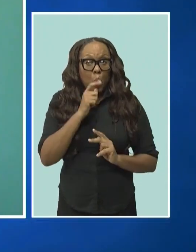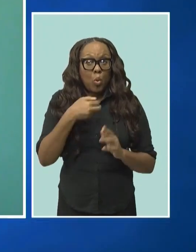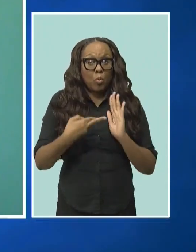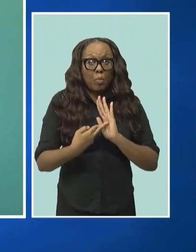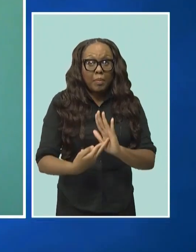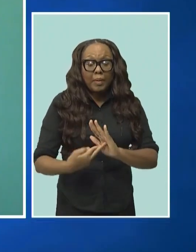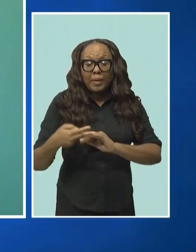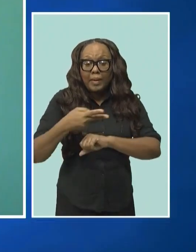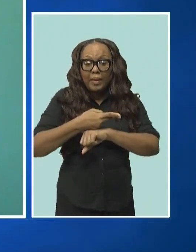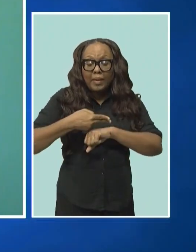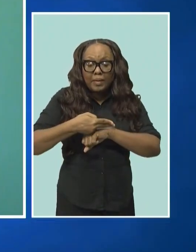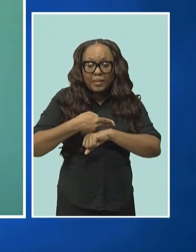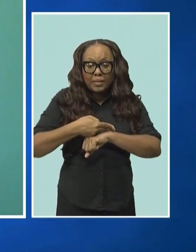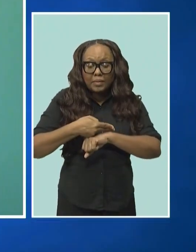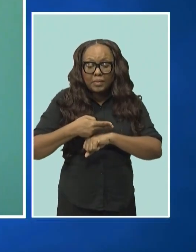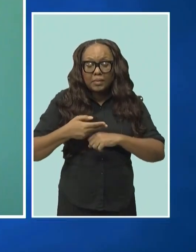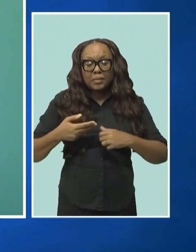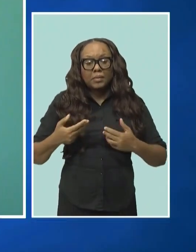representatives of the